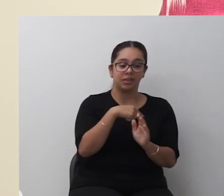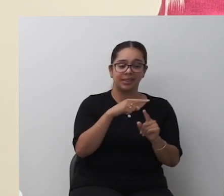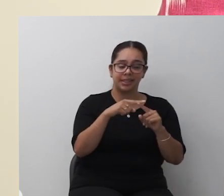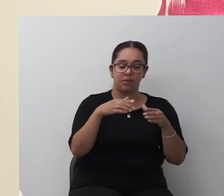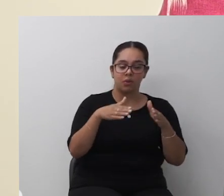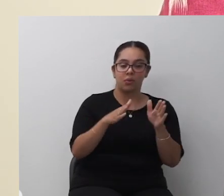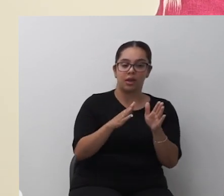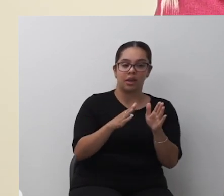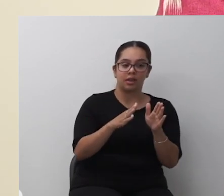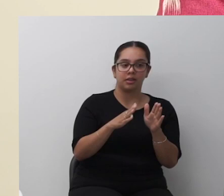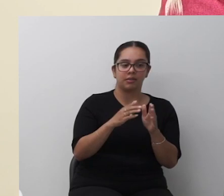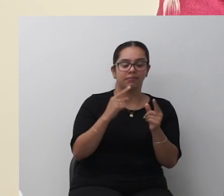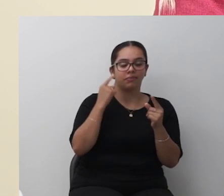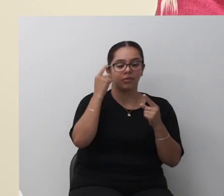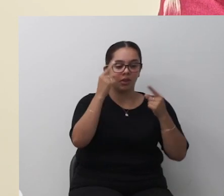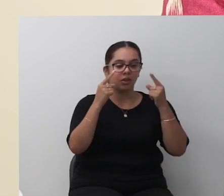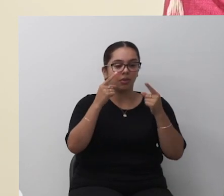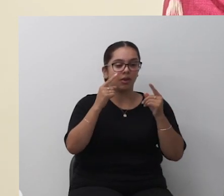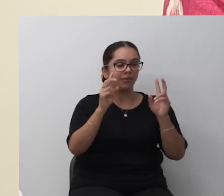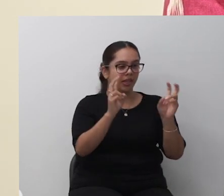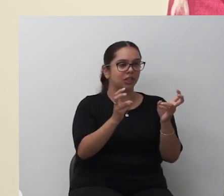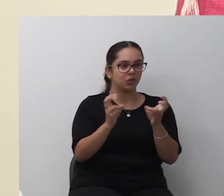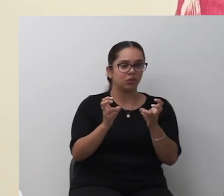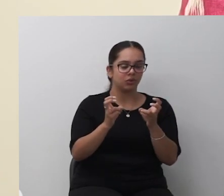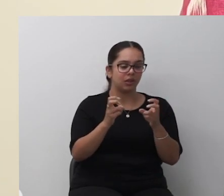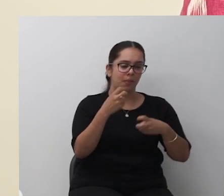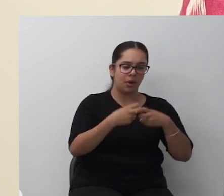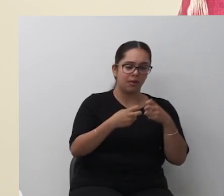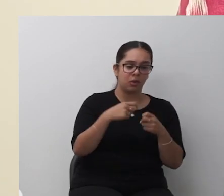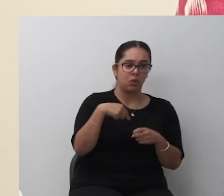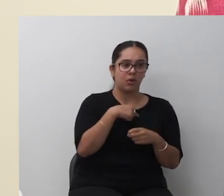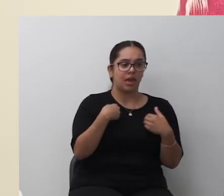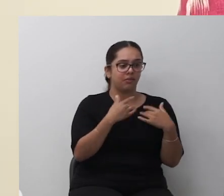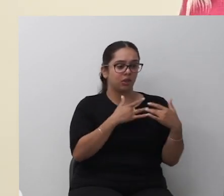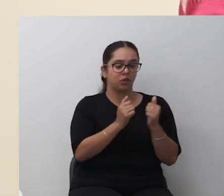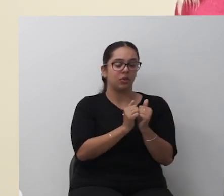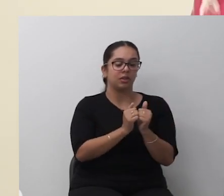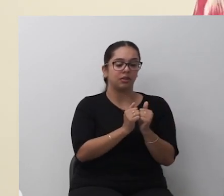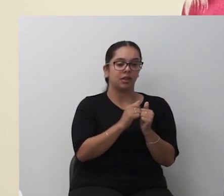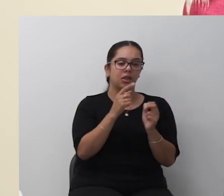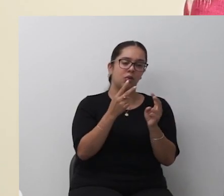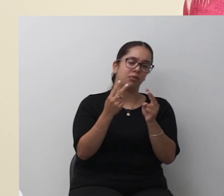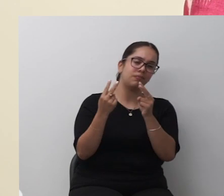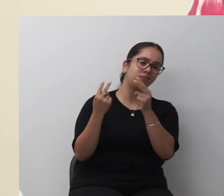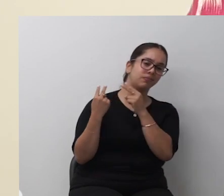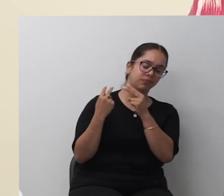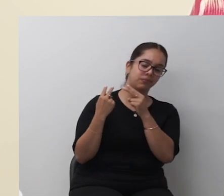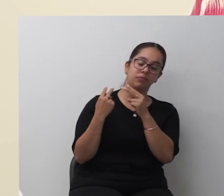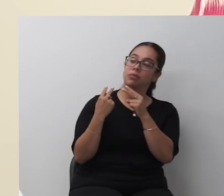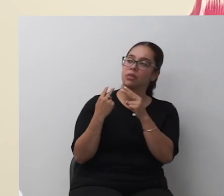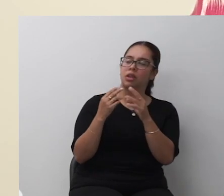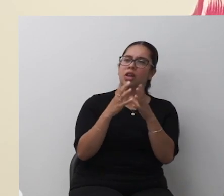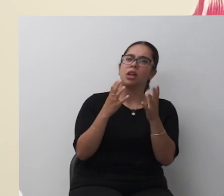different way of thinking about the issues that we are concerned with. They're reflecting back, you know, a